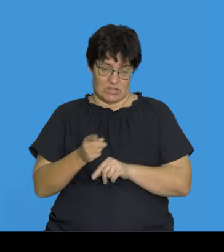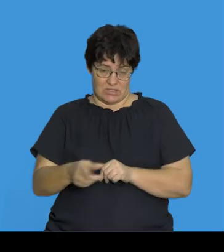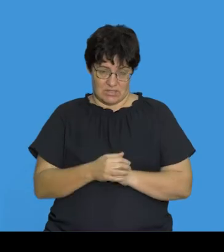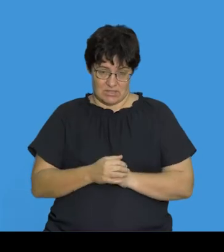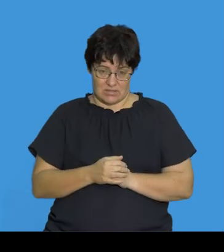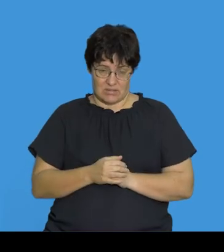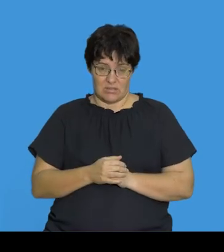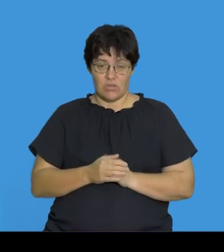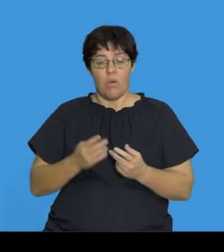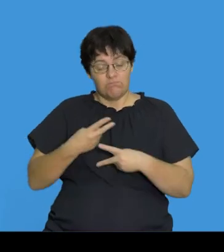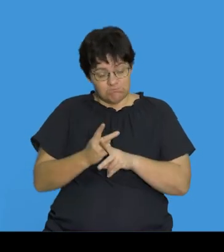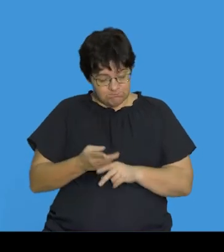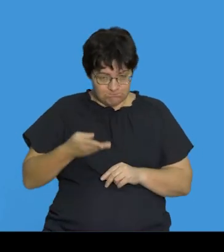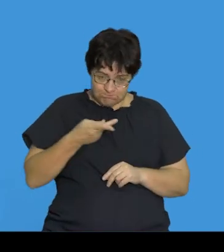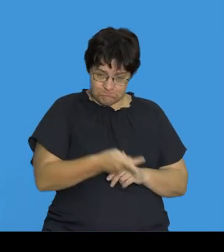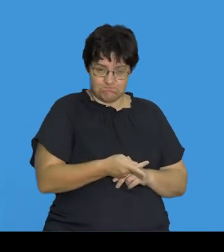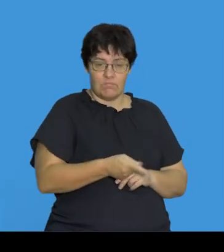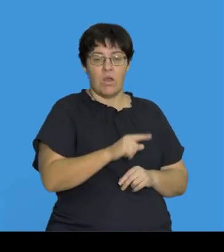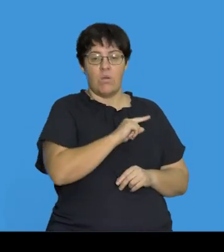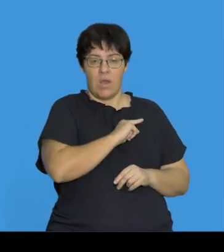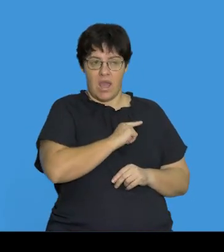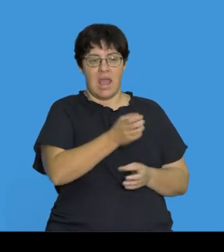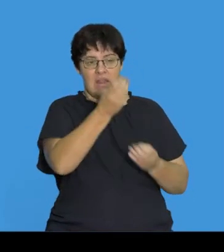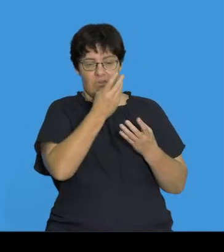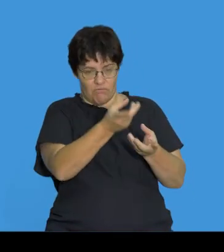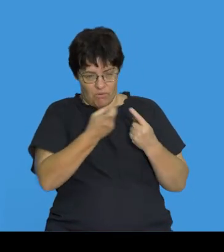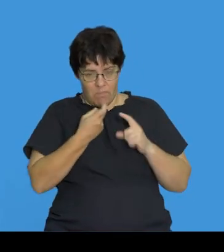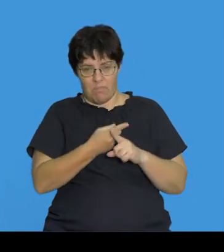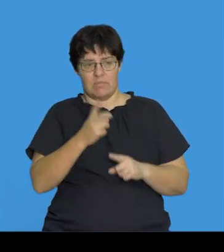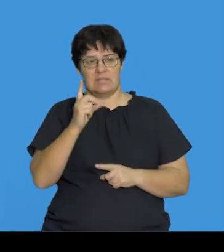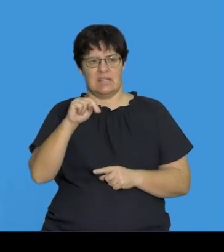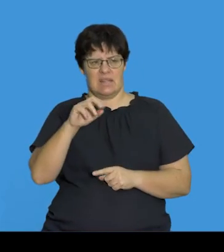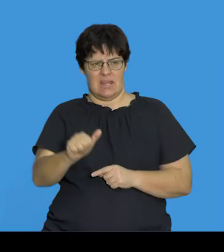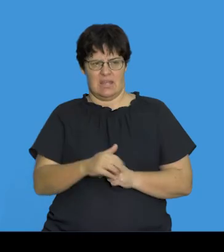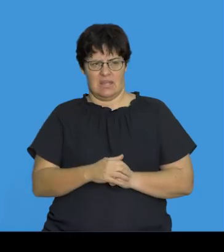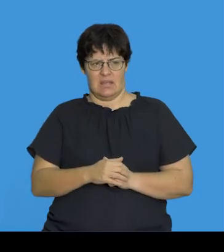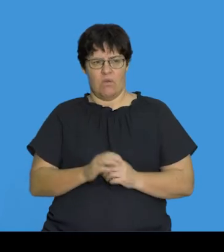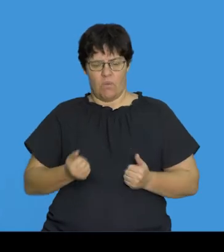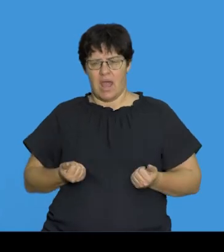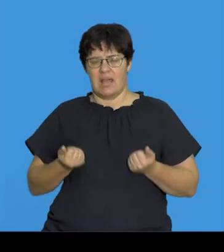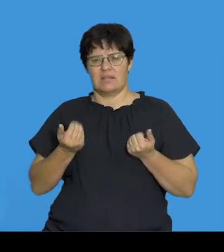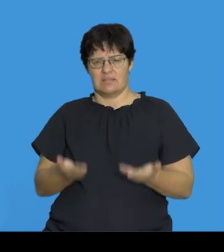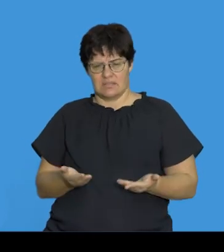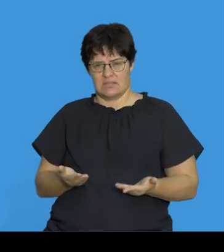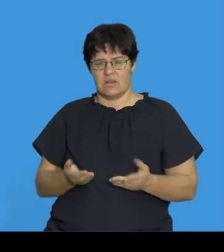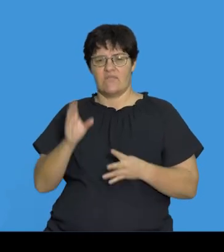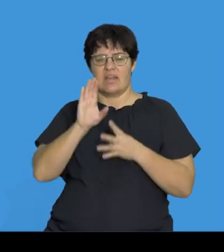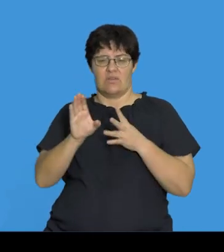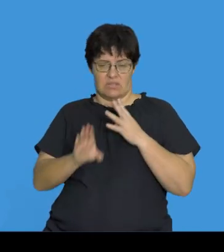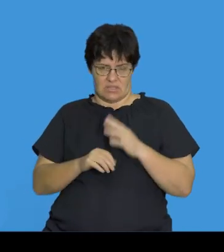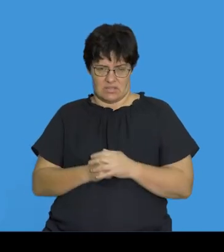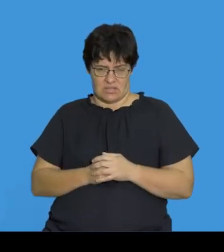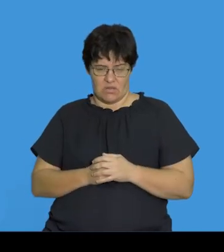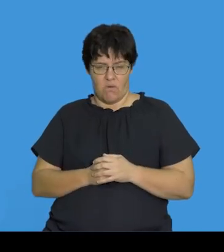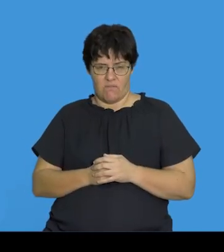so proteins are produced because we get that information from DNA, and that is due to the expression of the